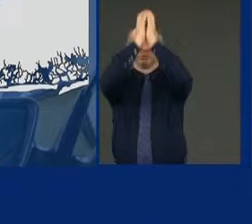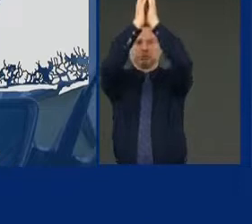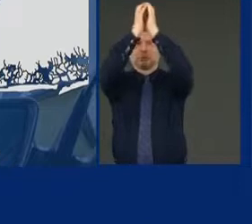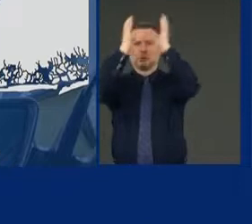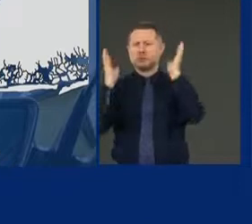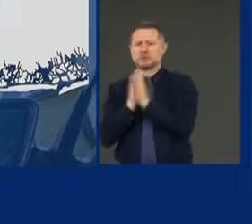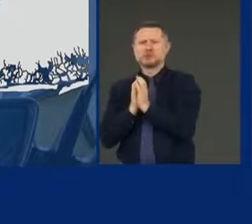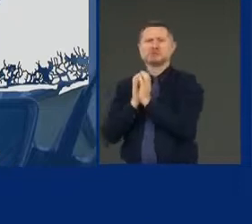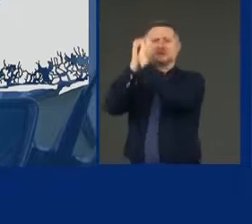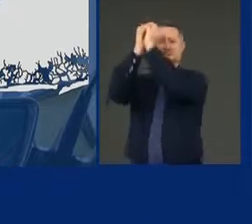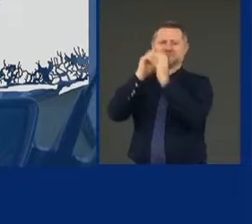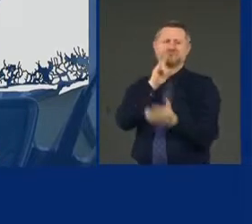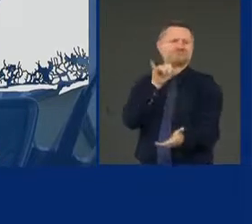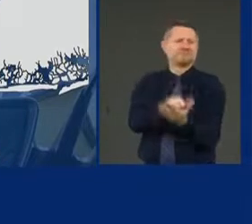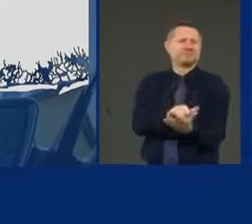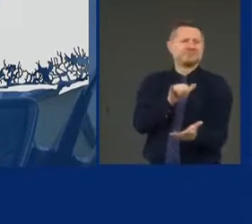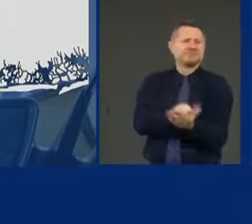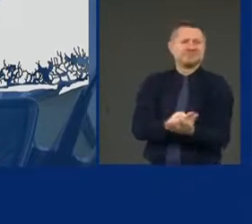does not happen.